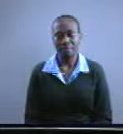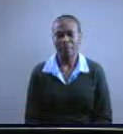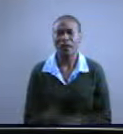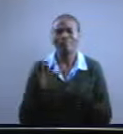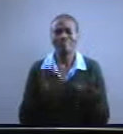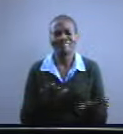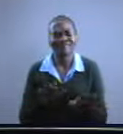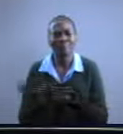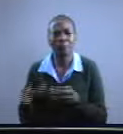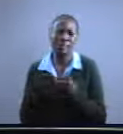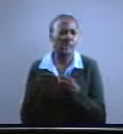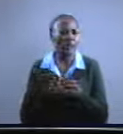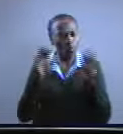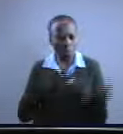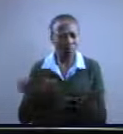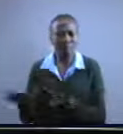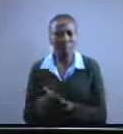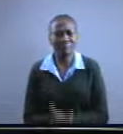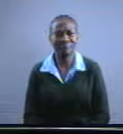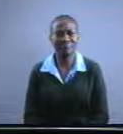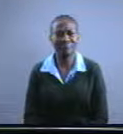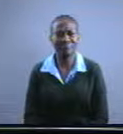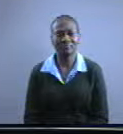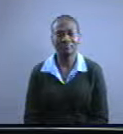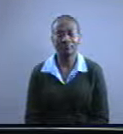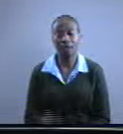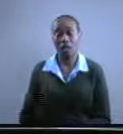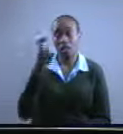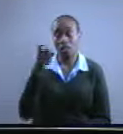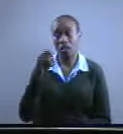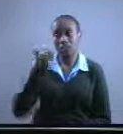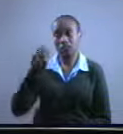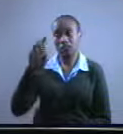Order, honourable members, order. Minister Klingwan.